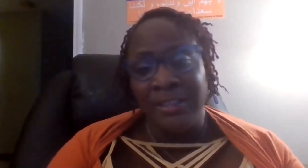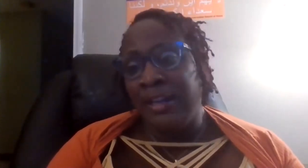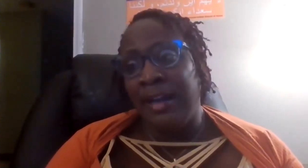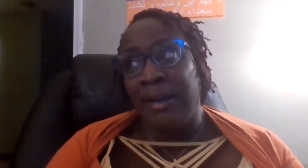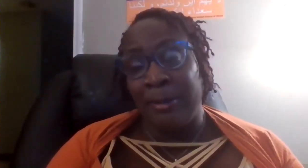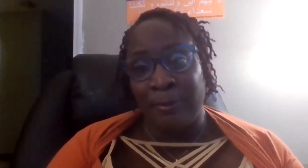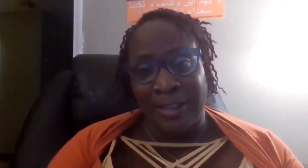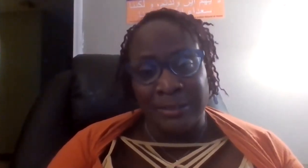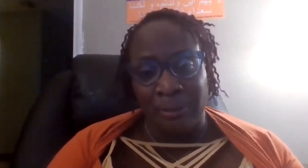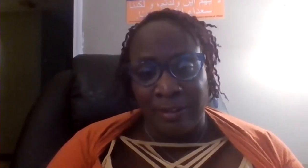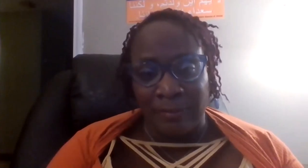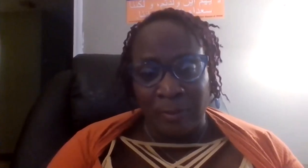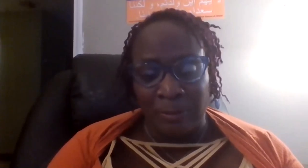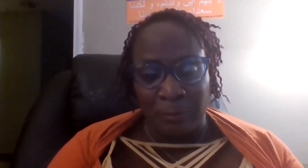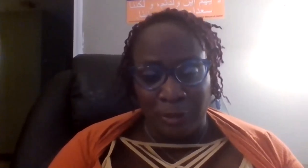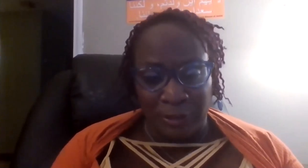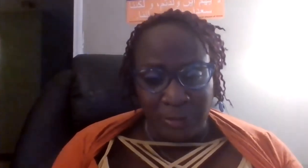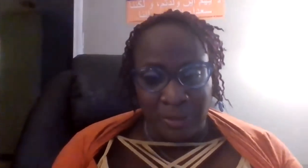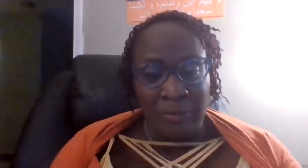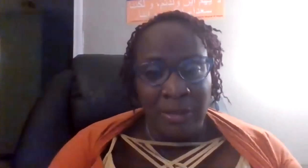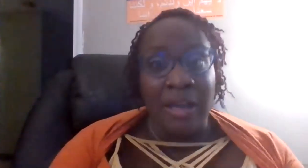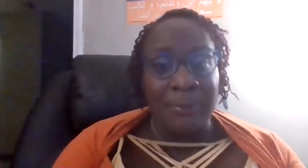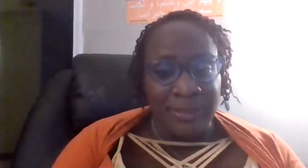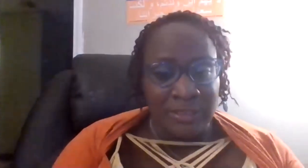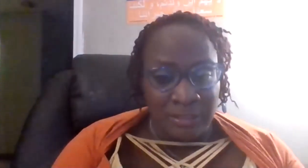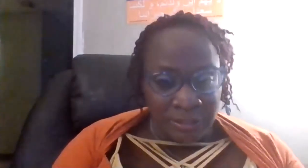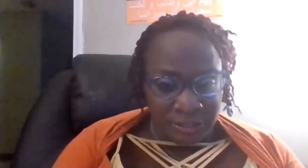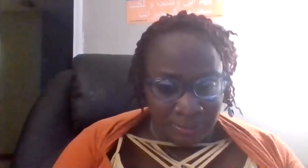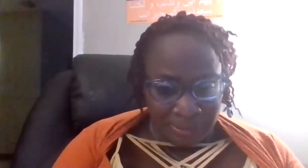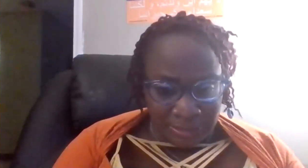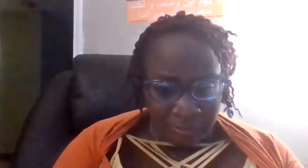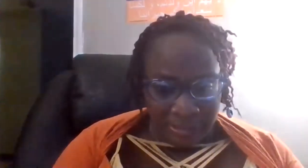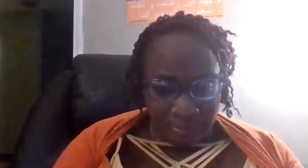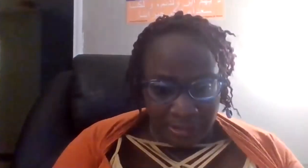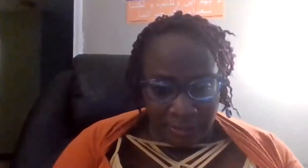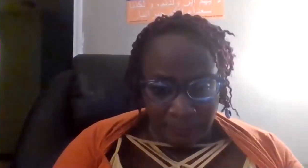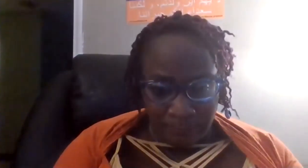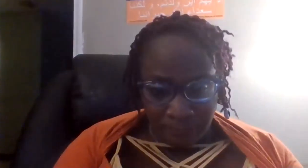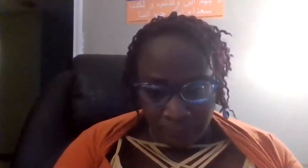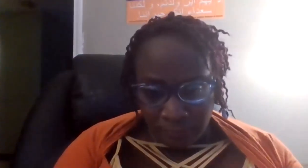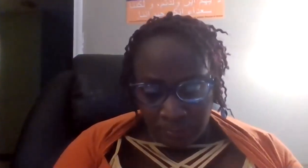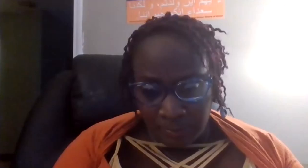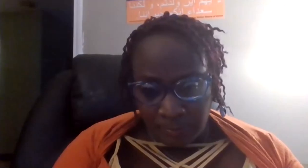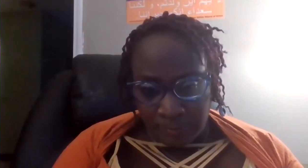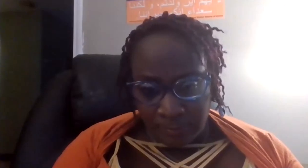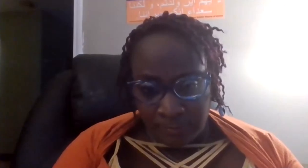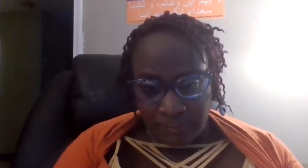chat if that's more comfortable for you. So I'm gonna share my screen right now.